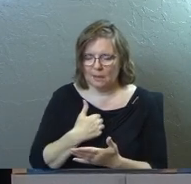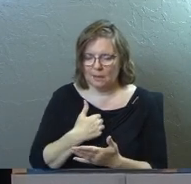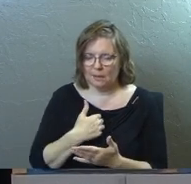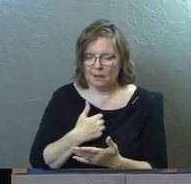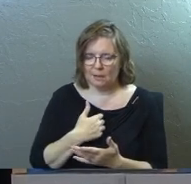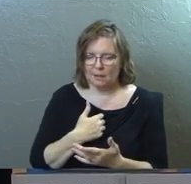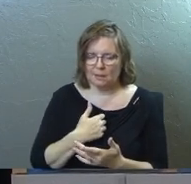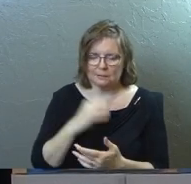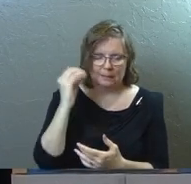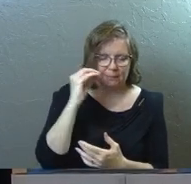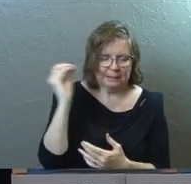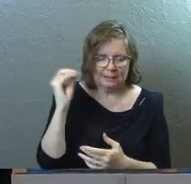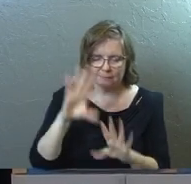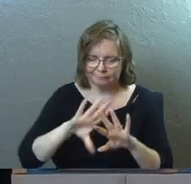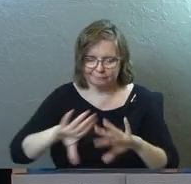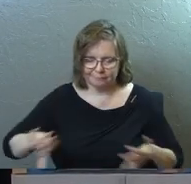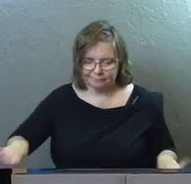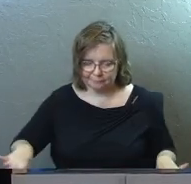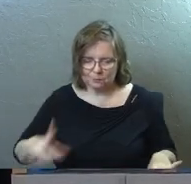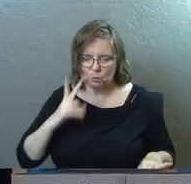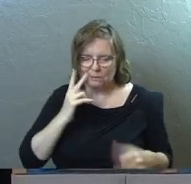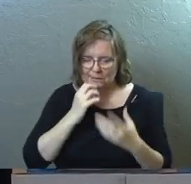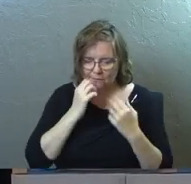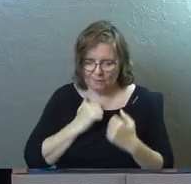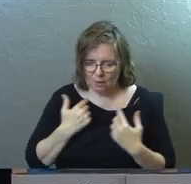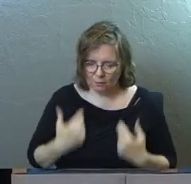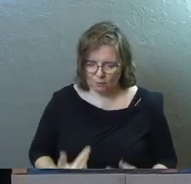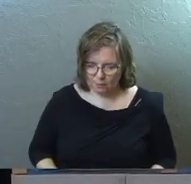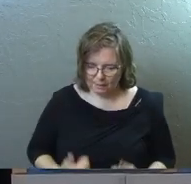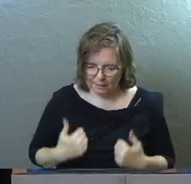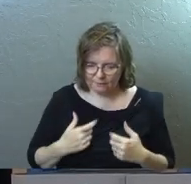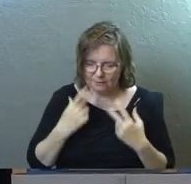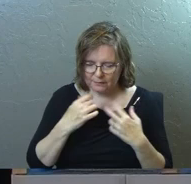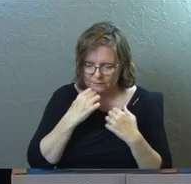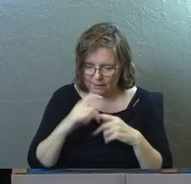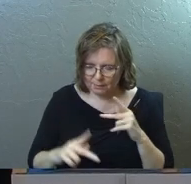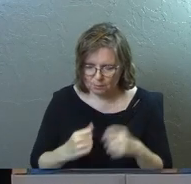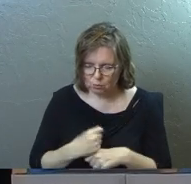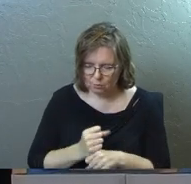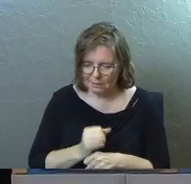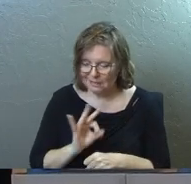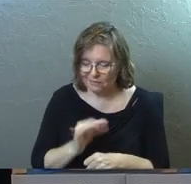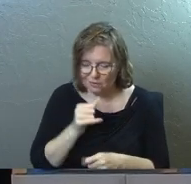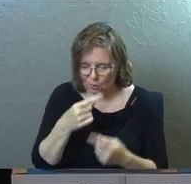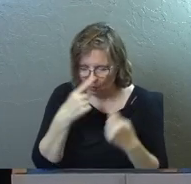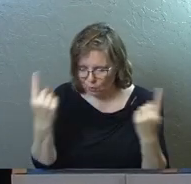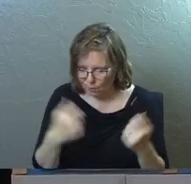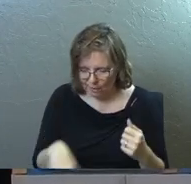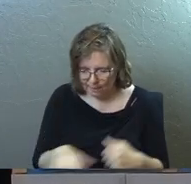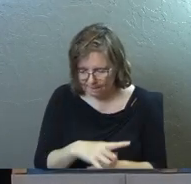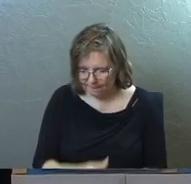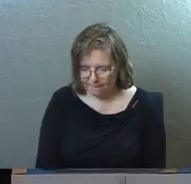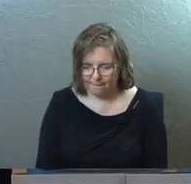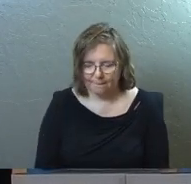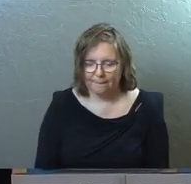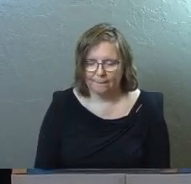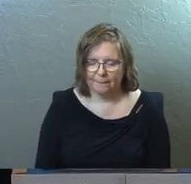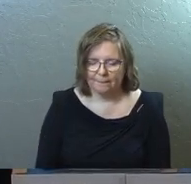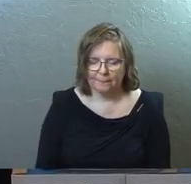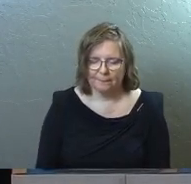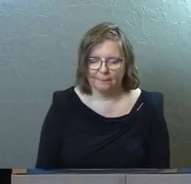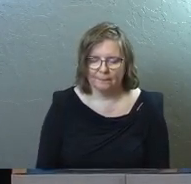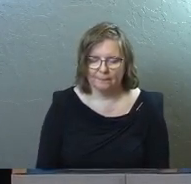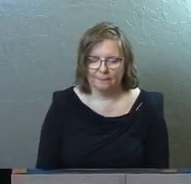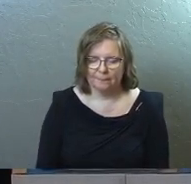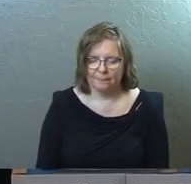differences aside, Lord, to see the value of human life, God, to see the value of the people you've created, even if we don't agree with them, God.